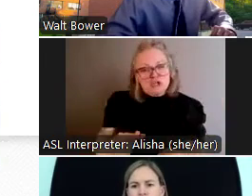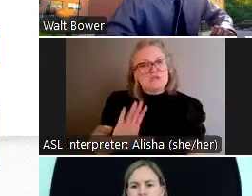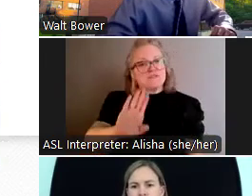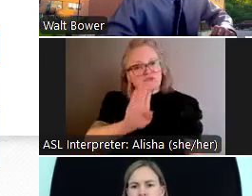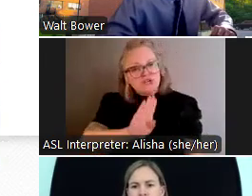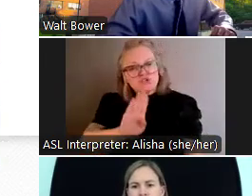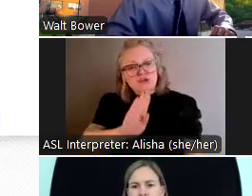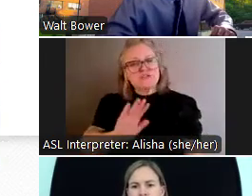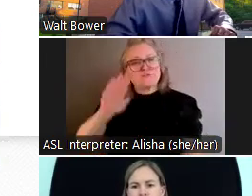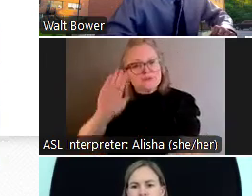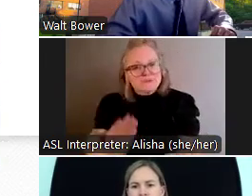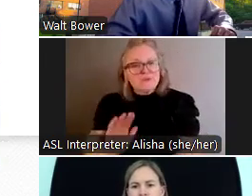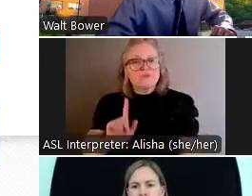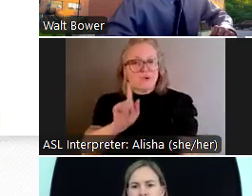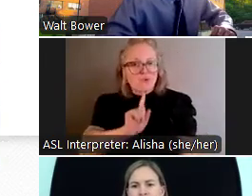isolation.